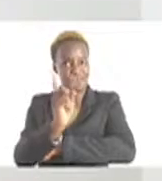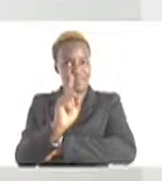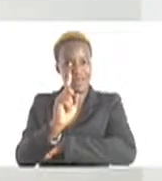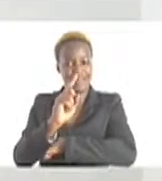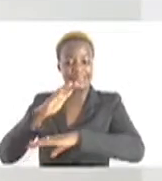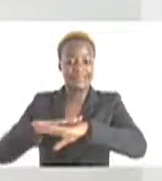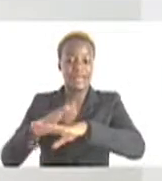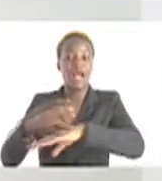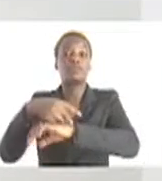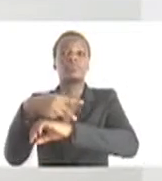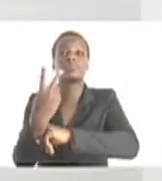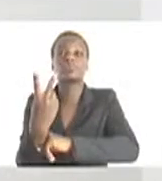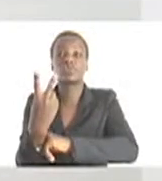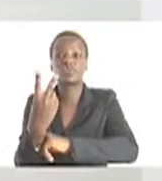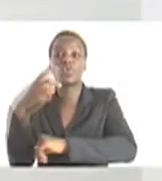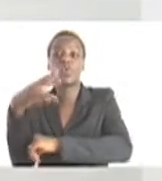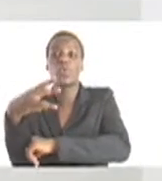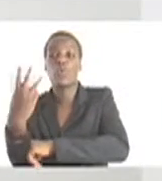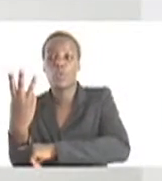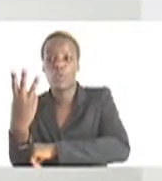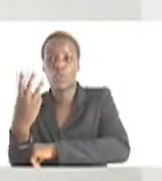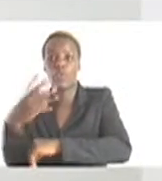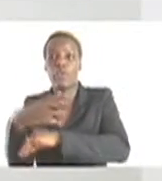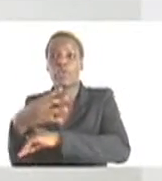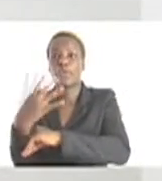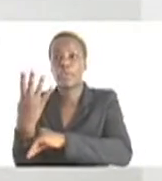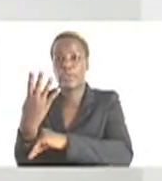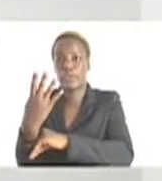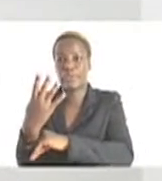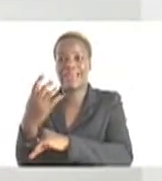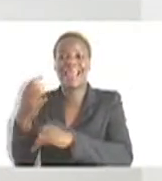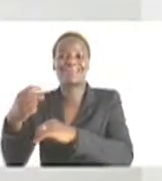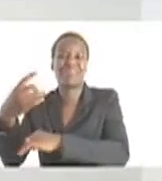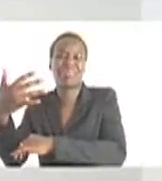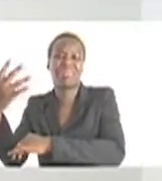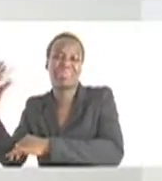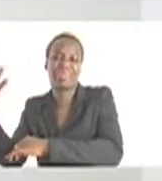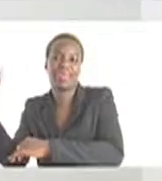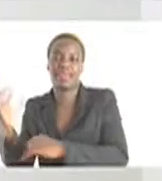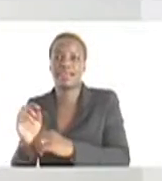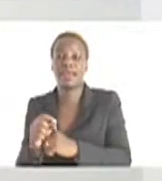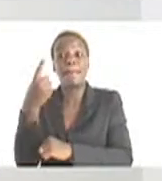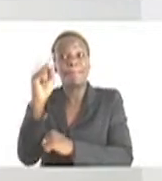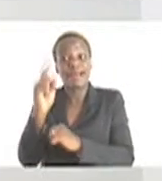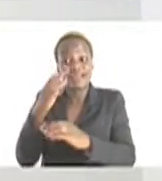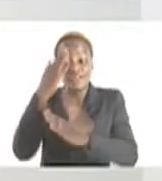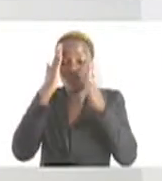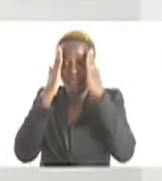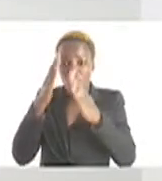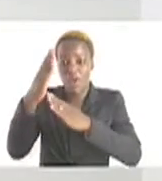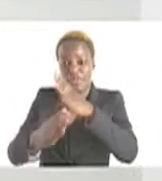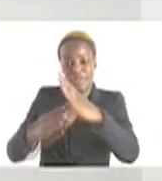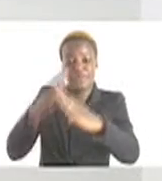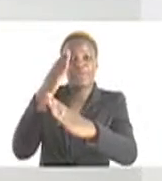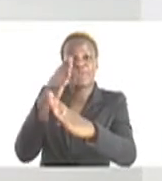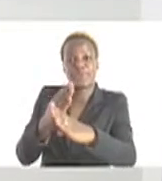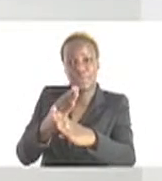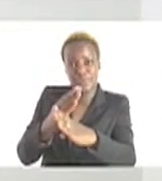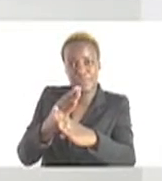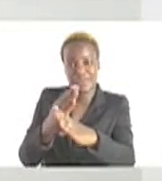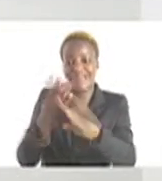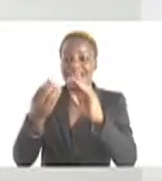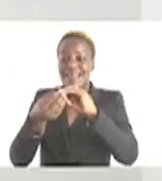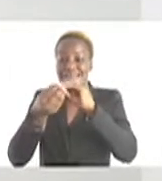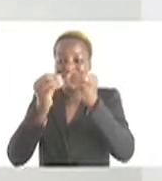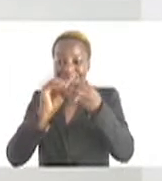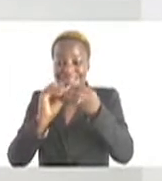example, Tuesday, Wednesday, Thursday, and so on. But when we have to look at the date, when you are being